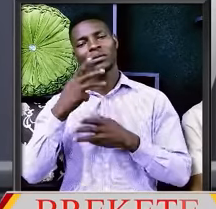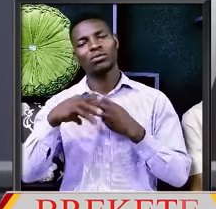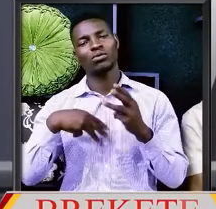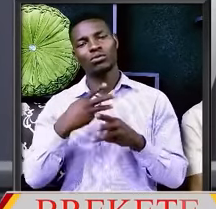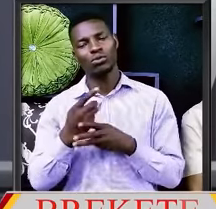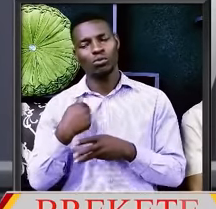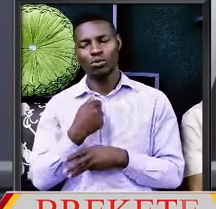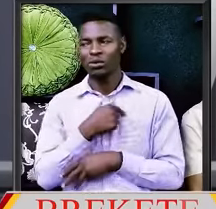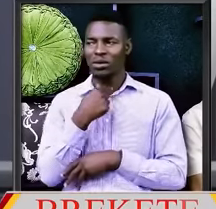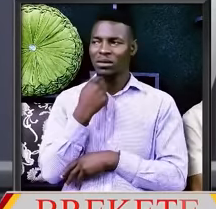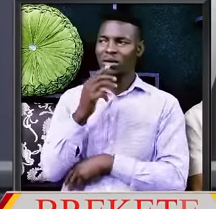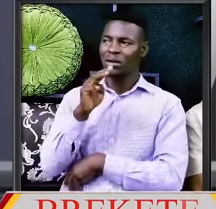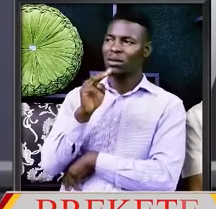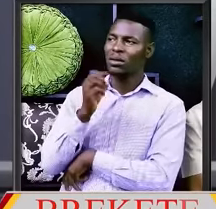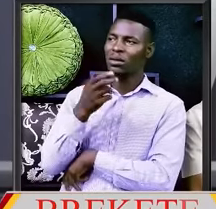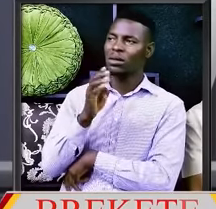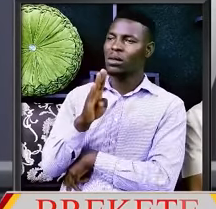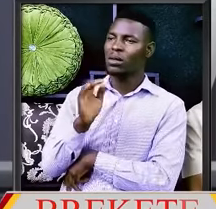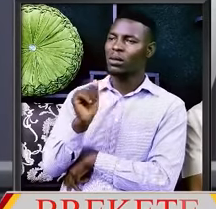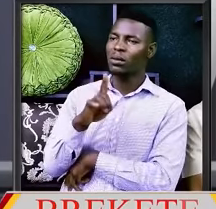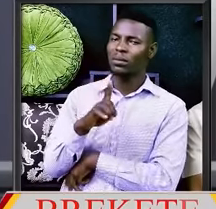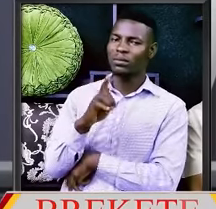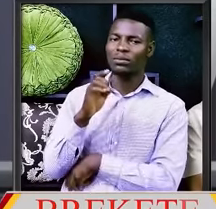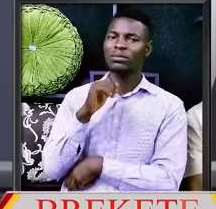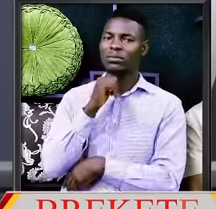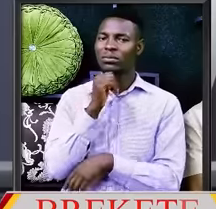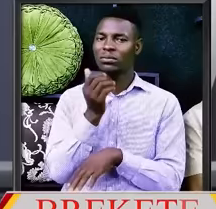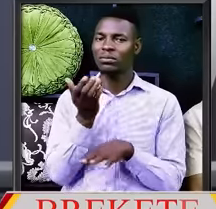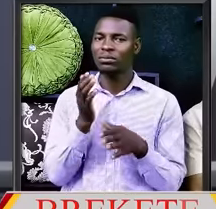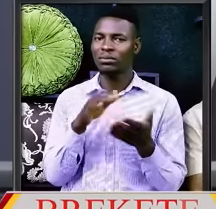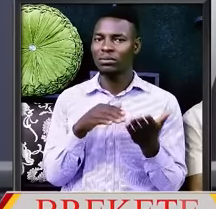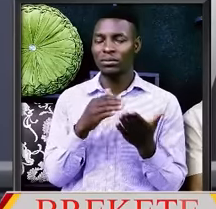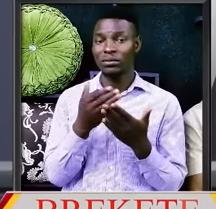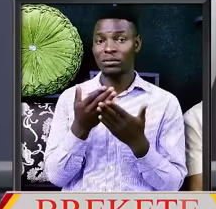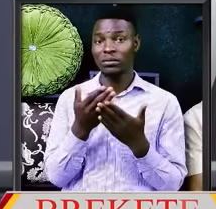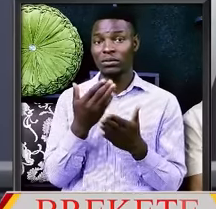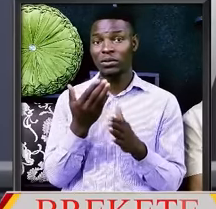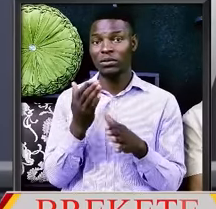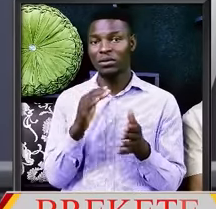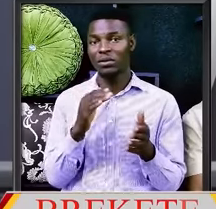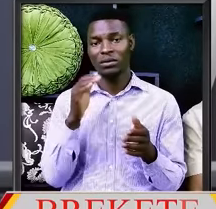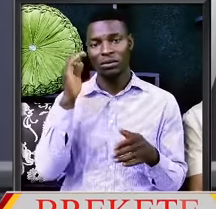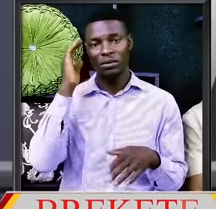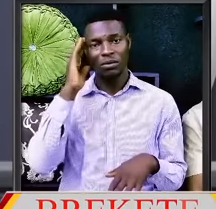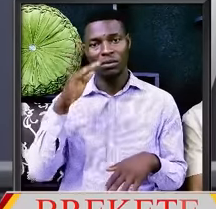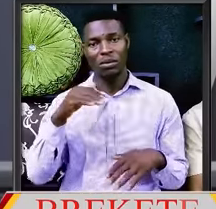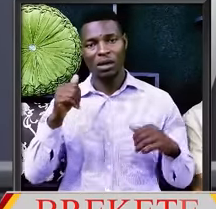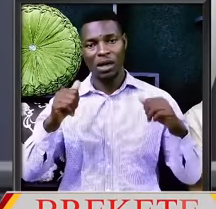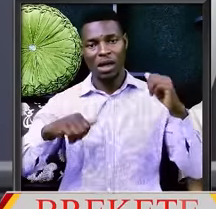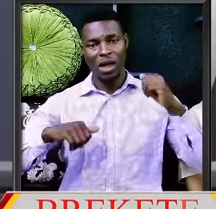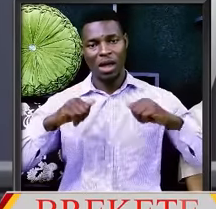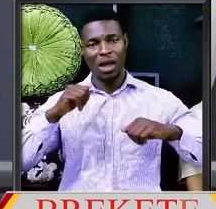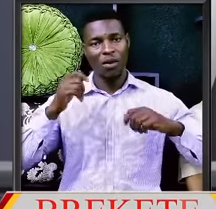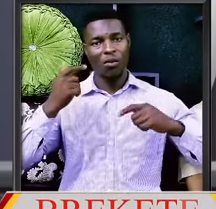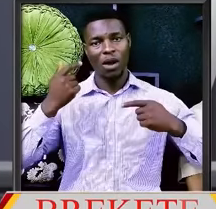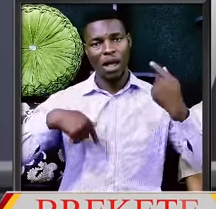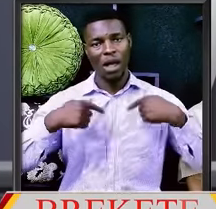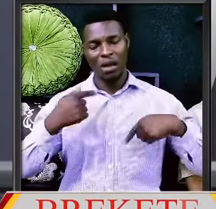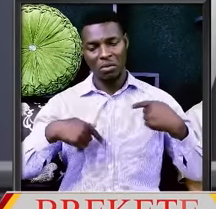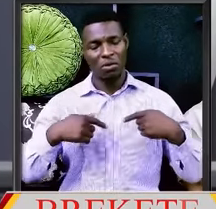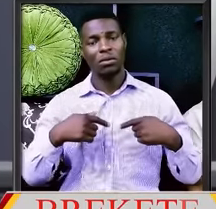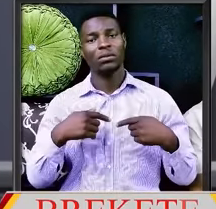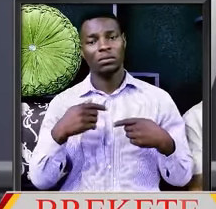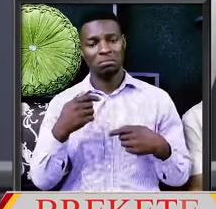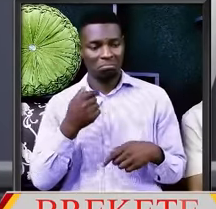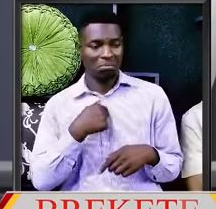cross the day when he die, he go argue. Yes. Me when they talk here, I fit you as I they talk now, I cut body fall die